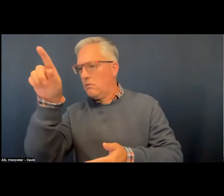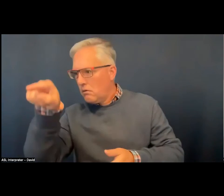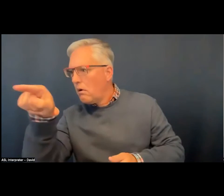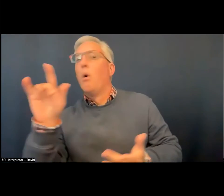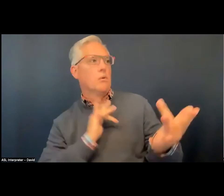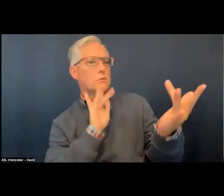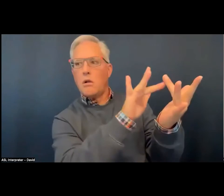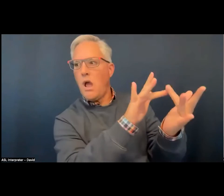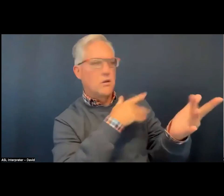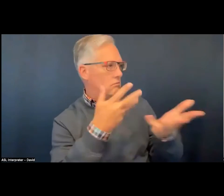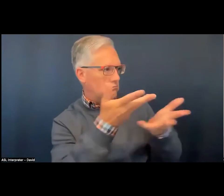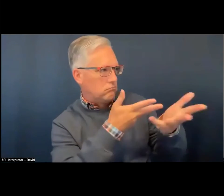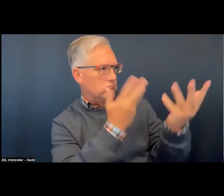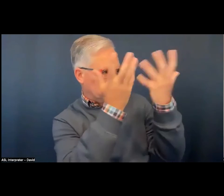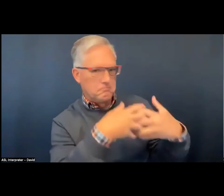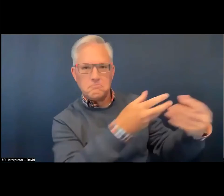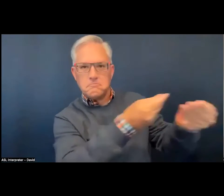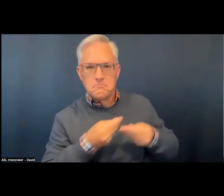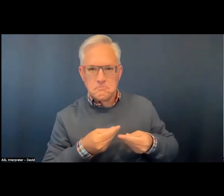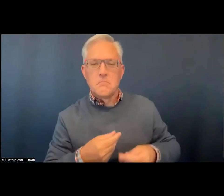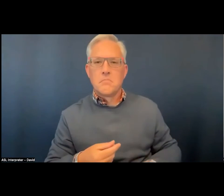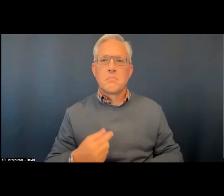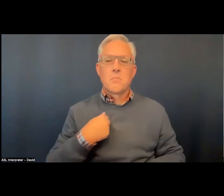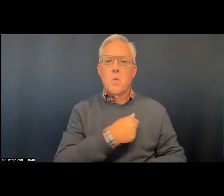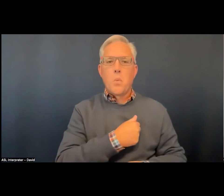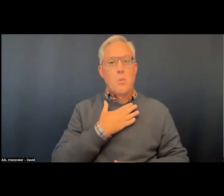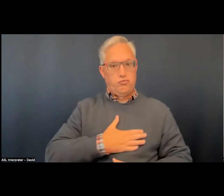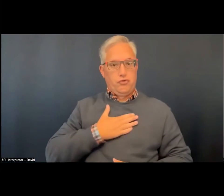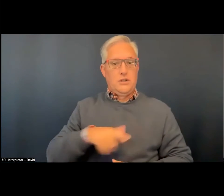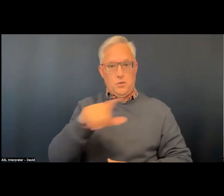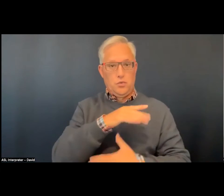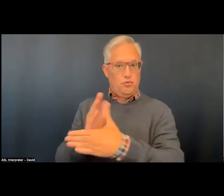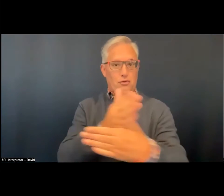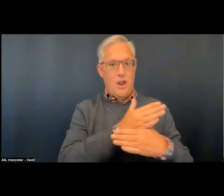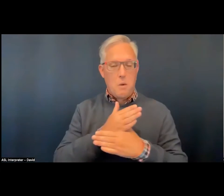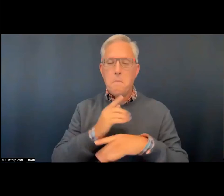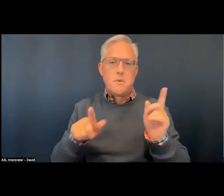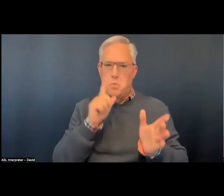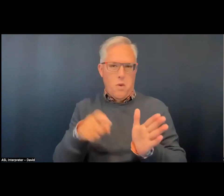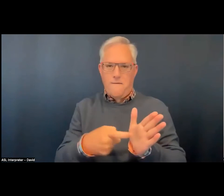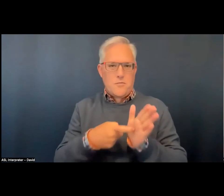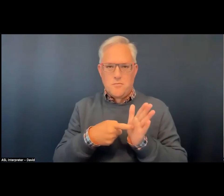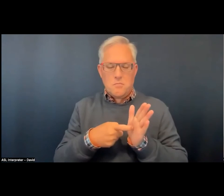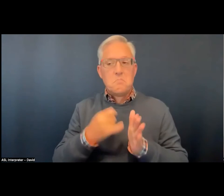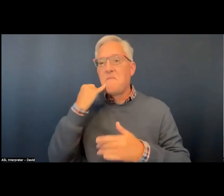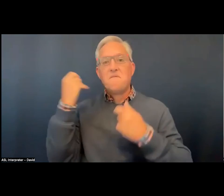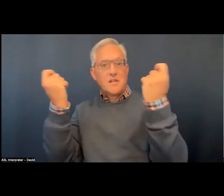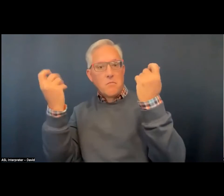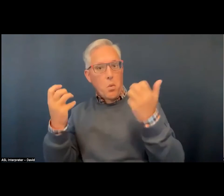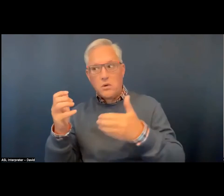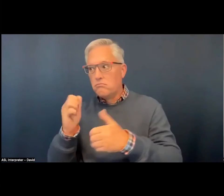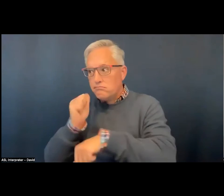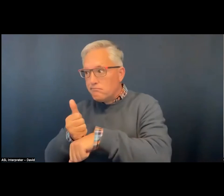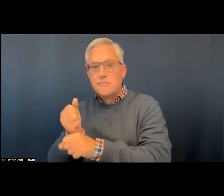We encourage the free sharing of those materials, but it's not a prerequisite. If a festival wishes to share freely, they can. If a distributor wishes to charge